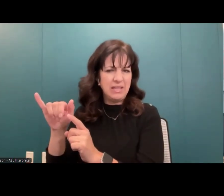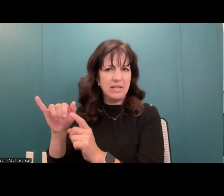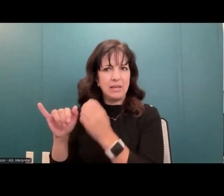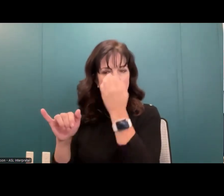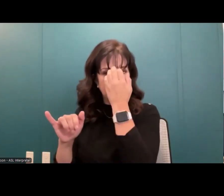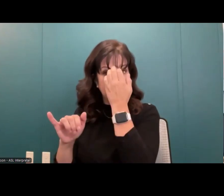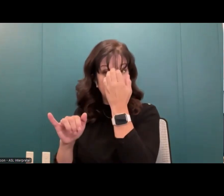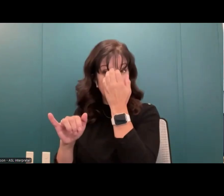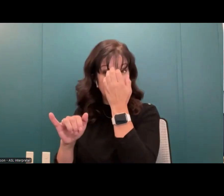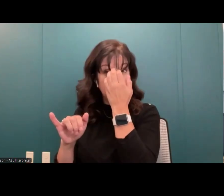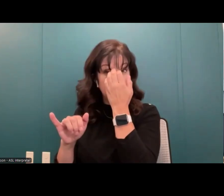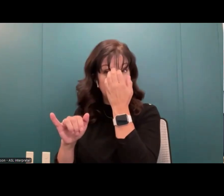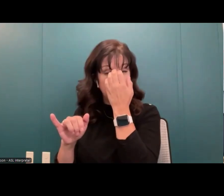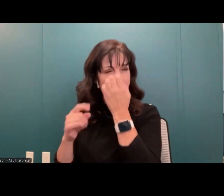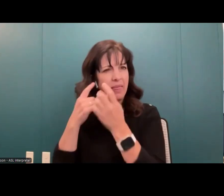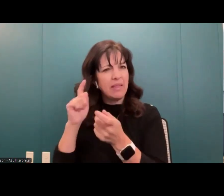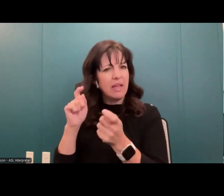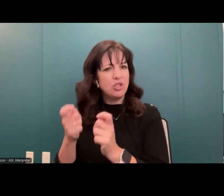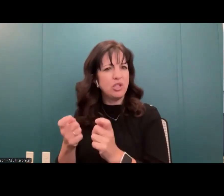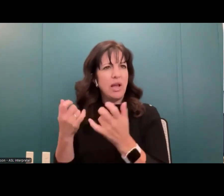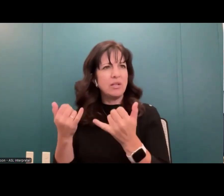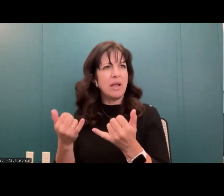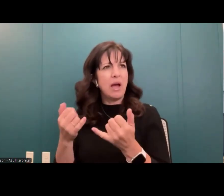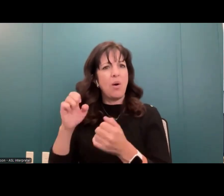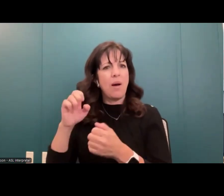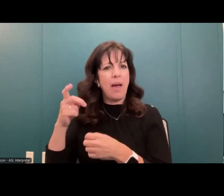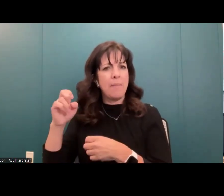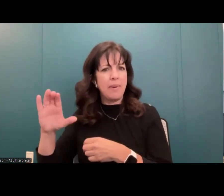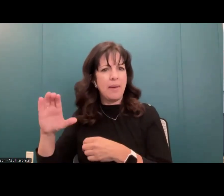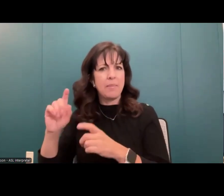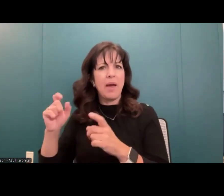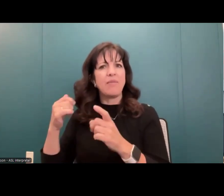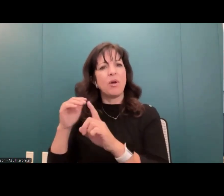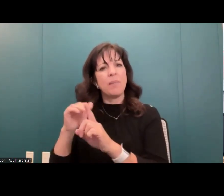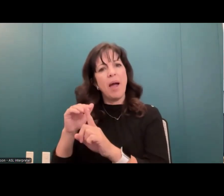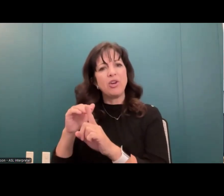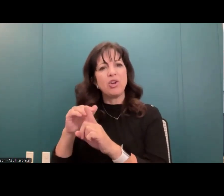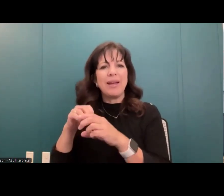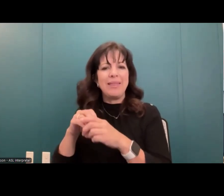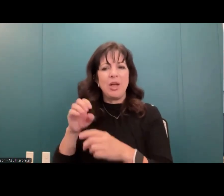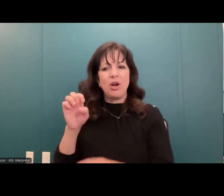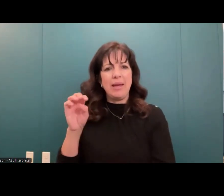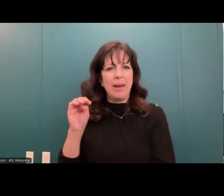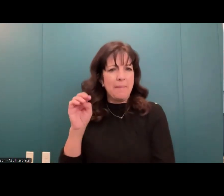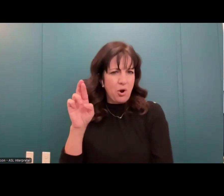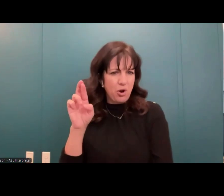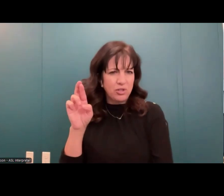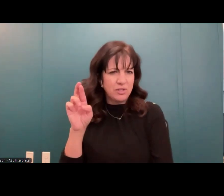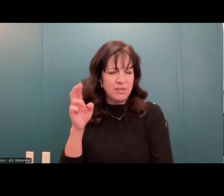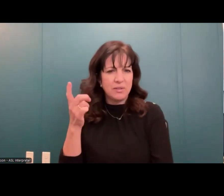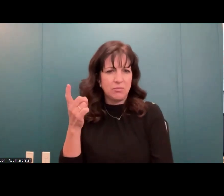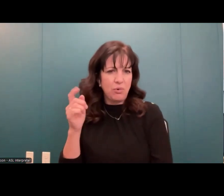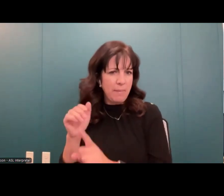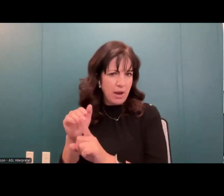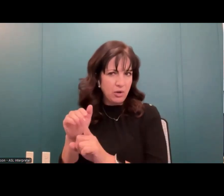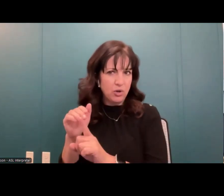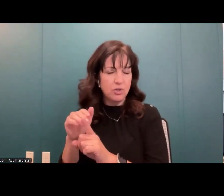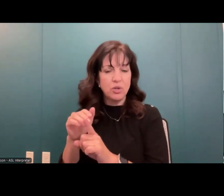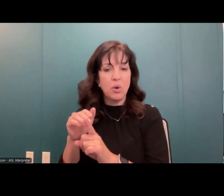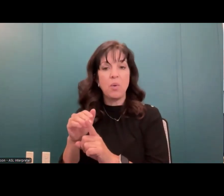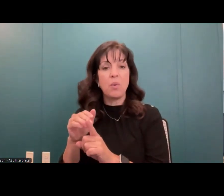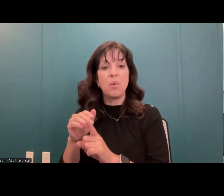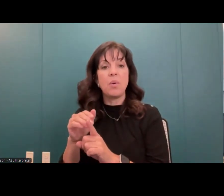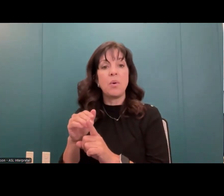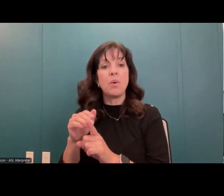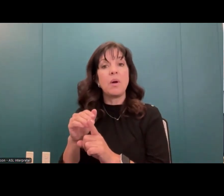I've probably changed now, so they switched to Epic, but they have reminders in their EMRs and such to do it. So it's not one